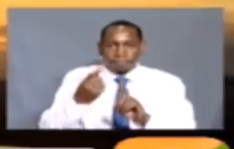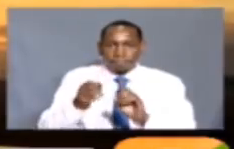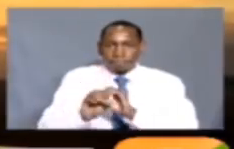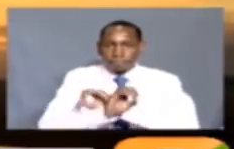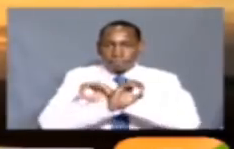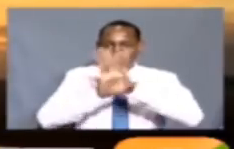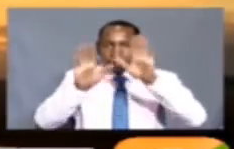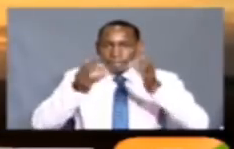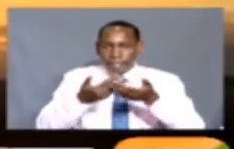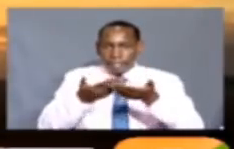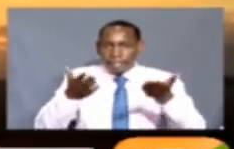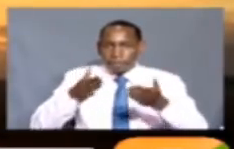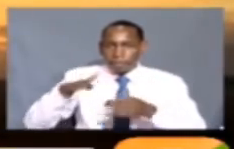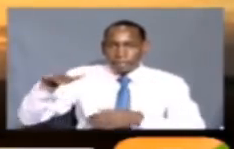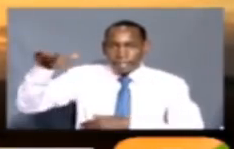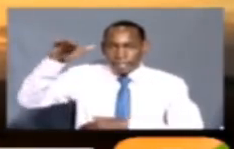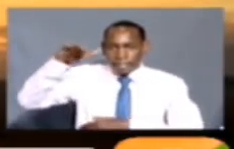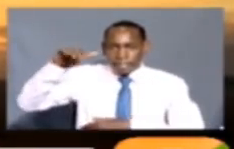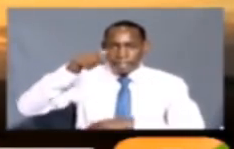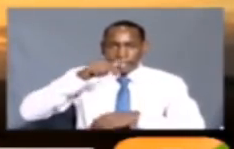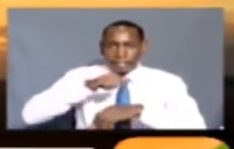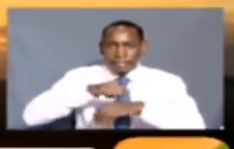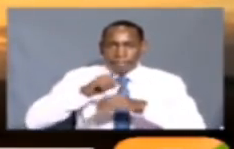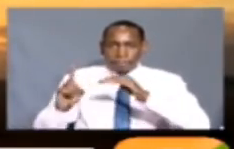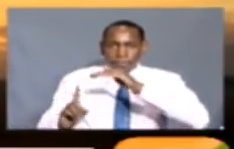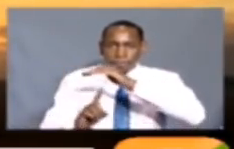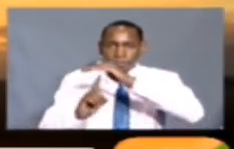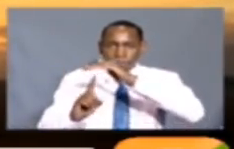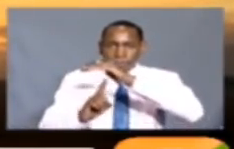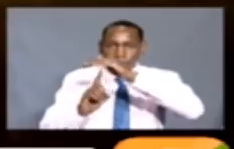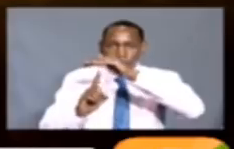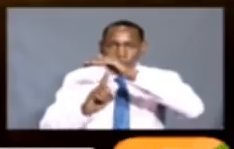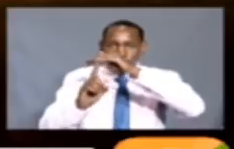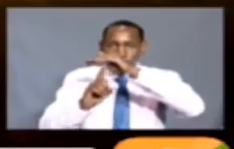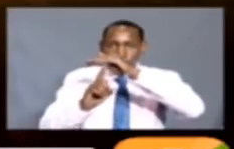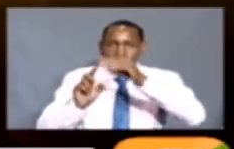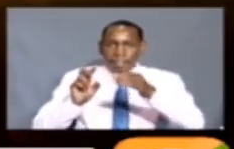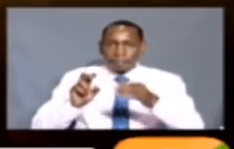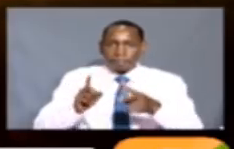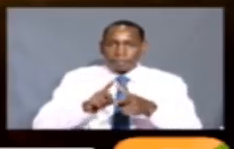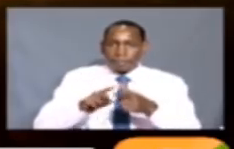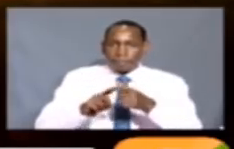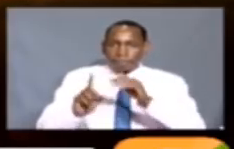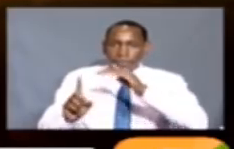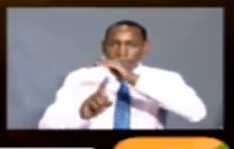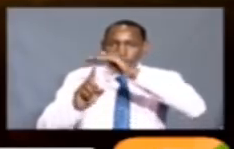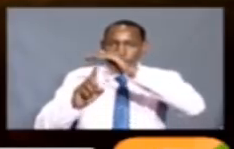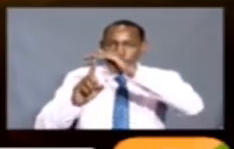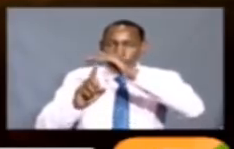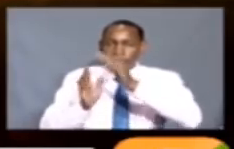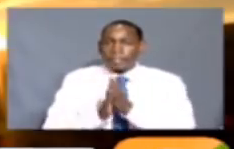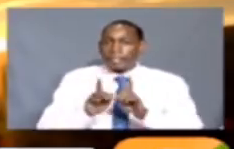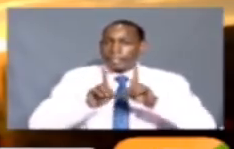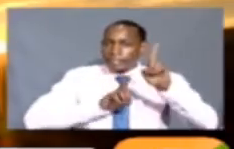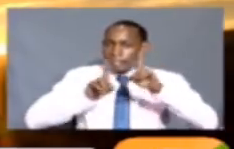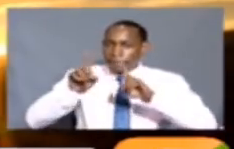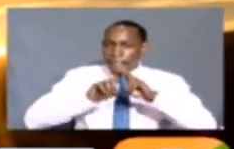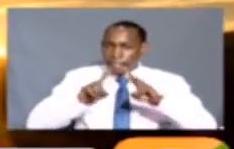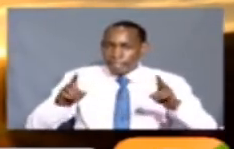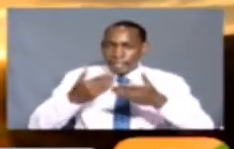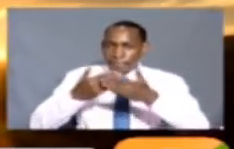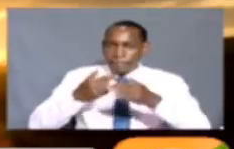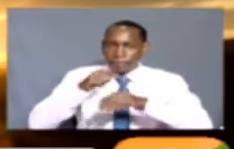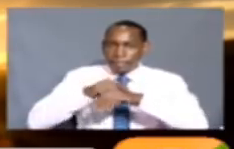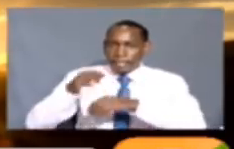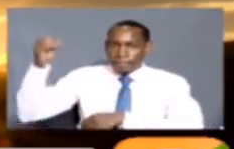flicker across the skies as the hot air balloon fills, then rises. The adventure begins just before